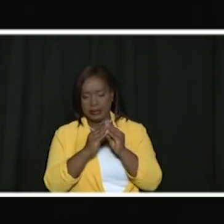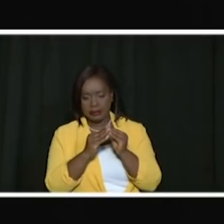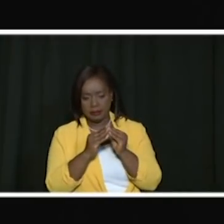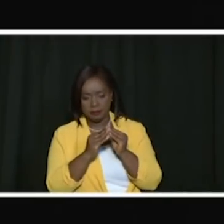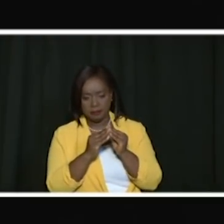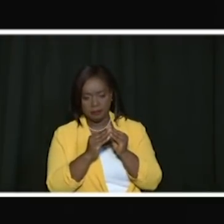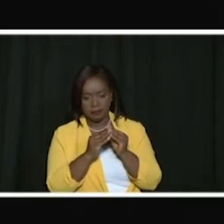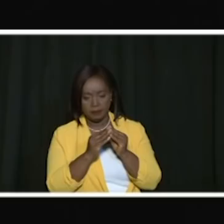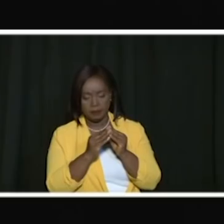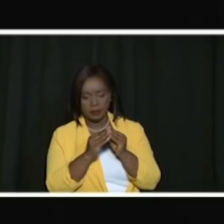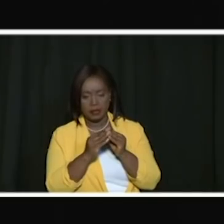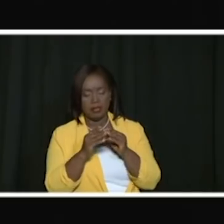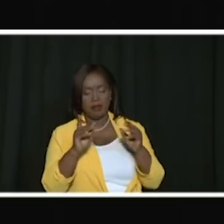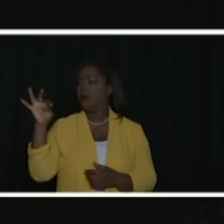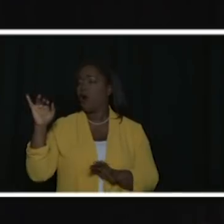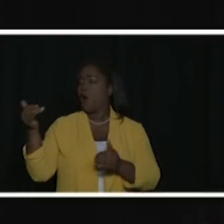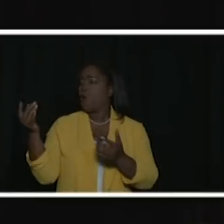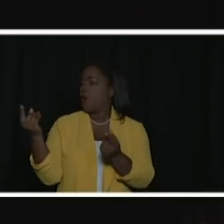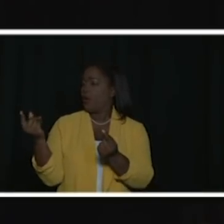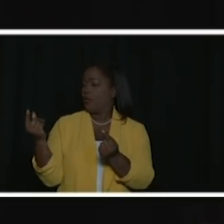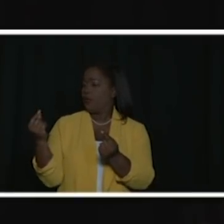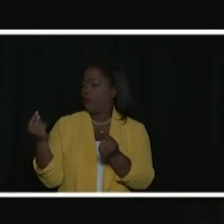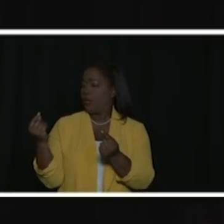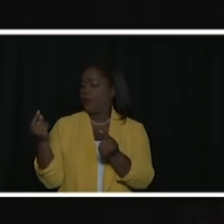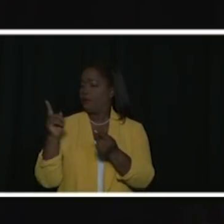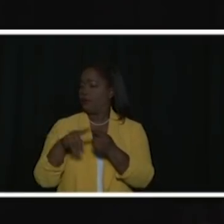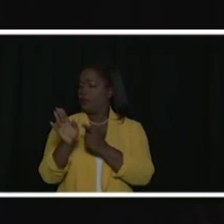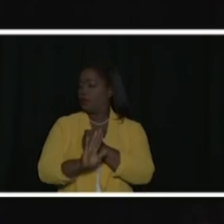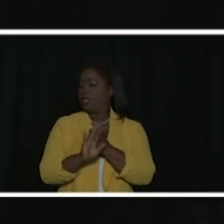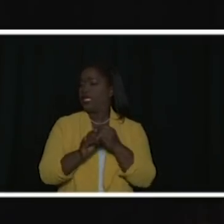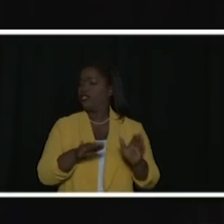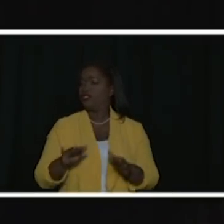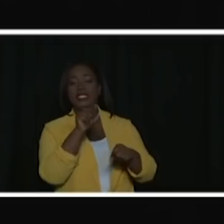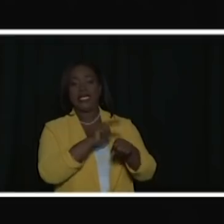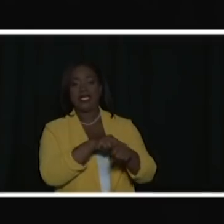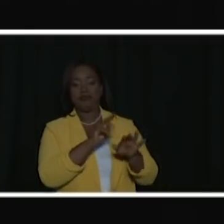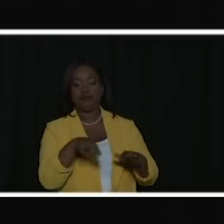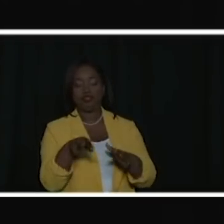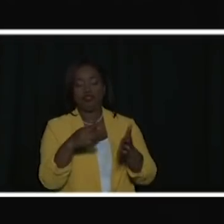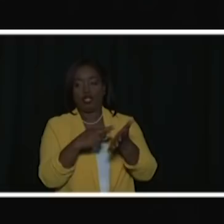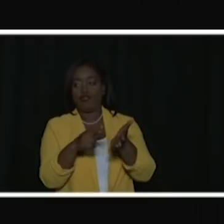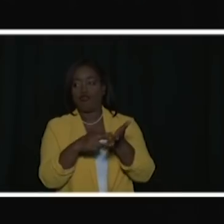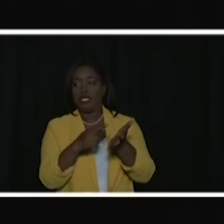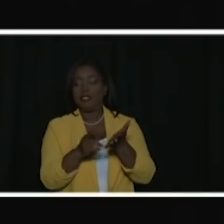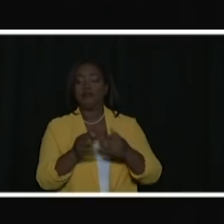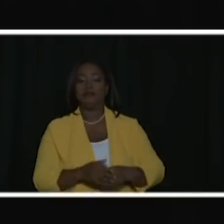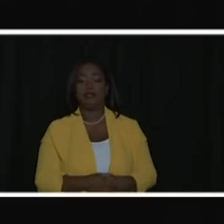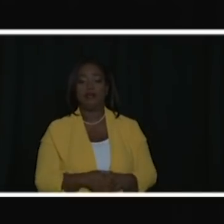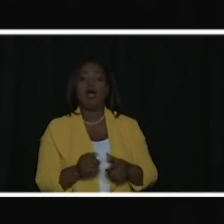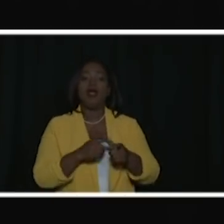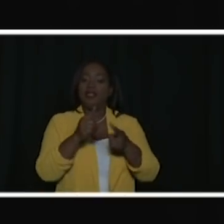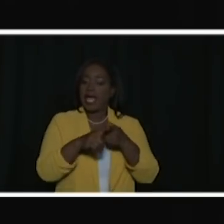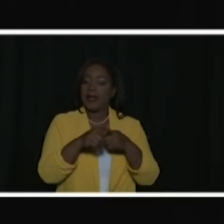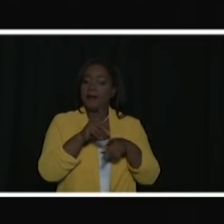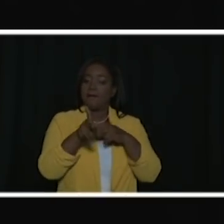the agency, Rosalie Gage Gray, says investigators were assigned to the homes, to schools, to the community